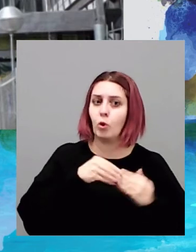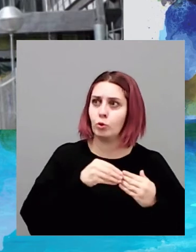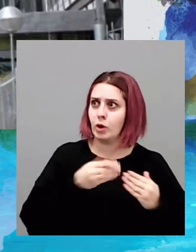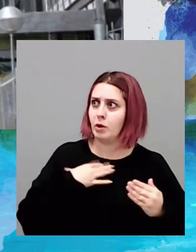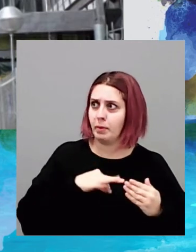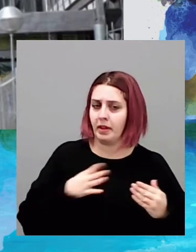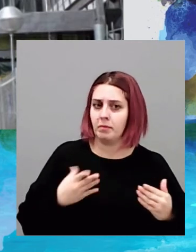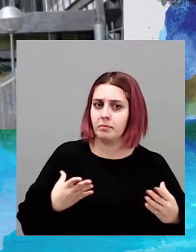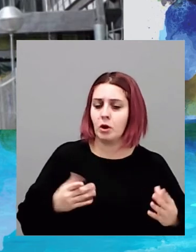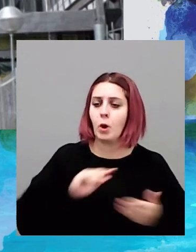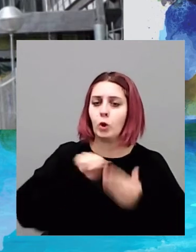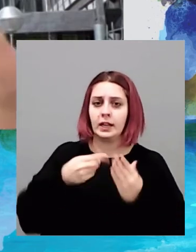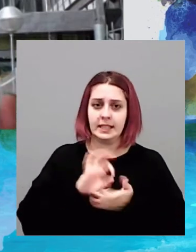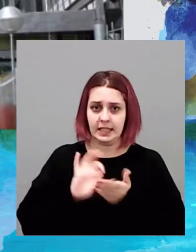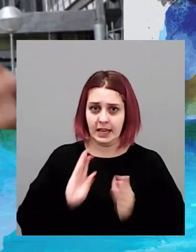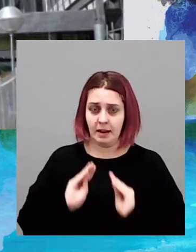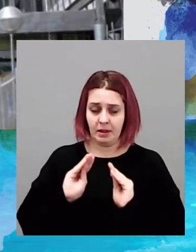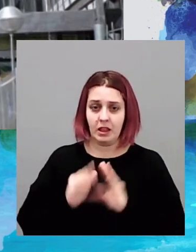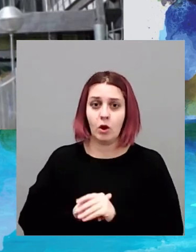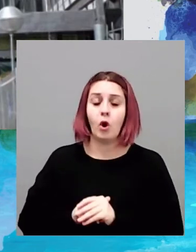with disabilities who are potential customers.